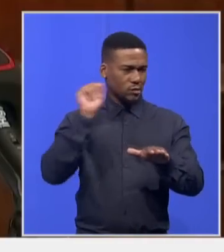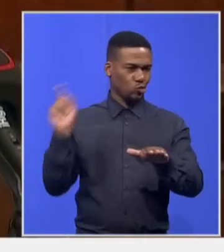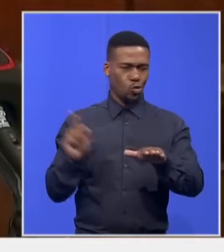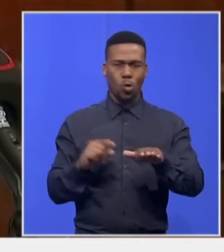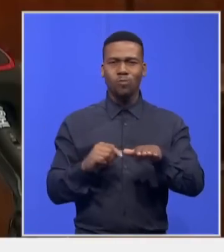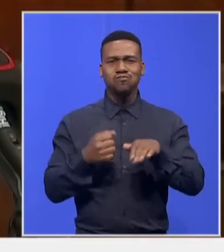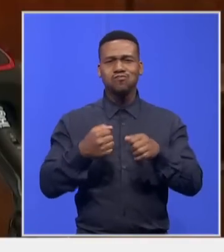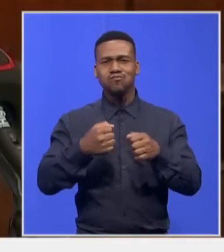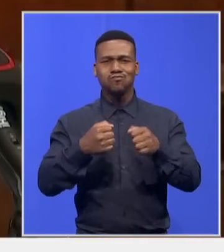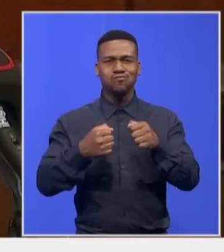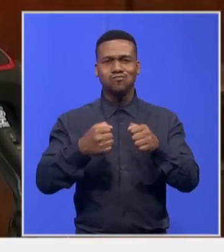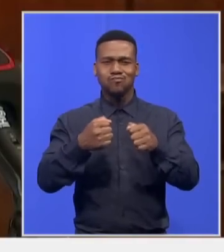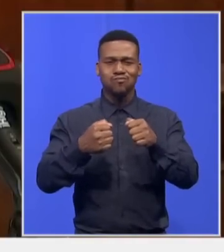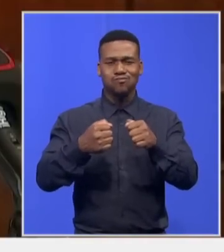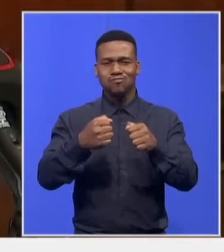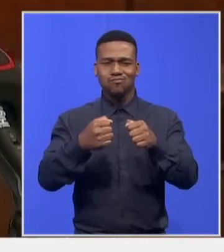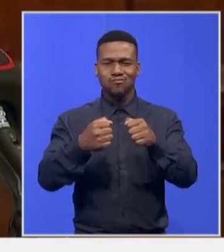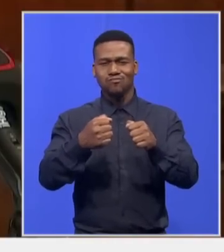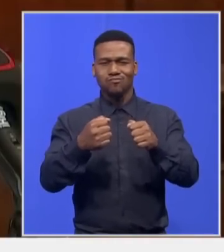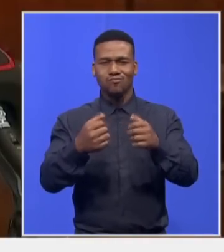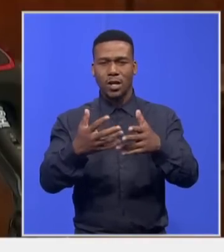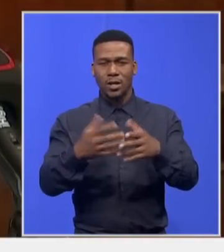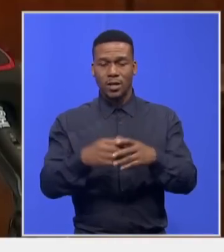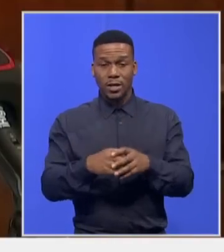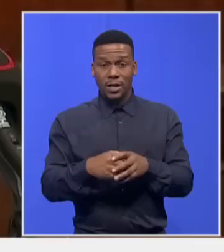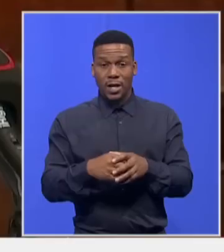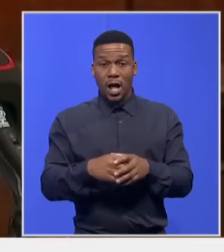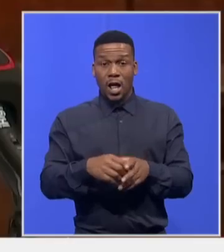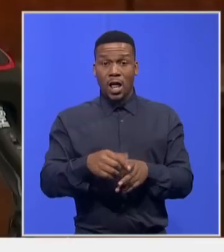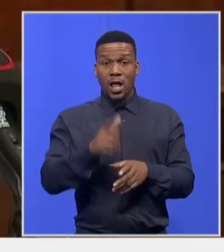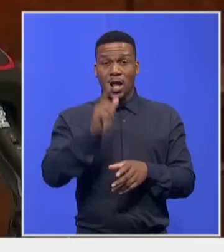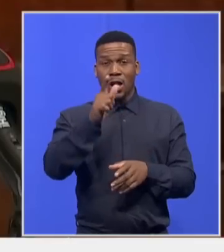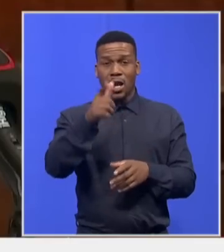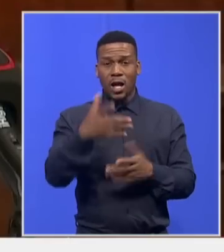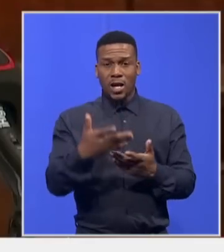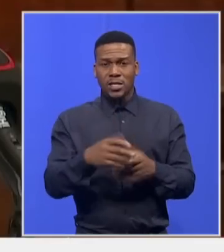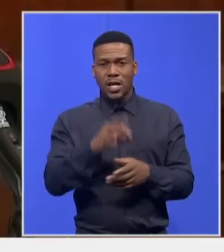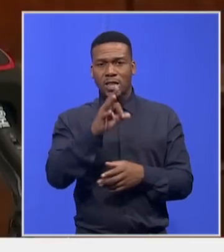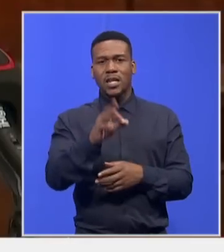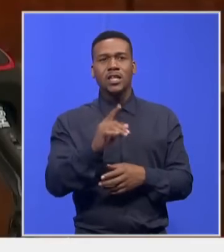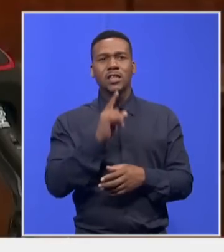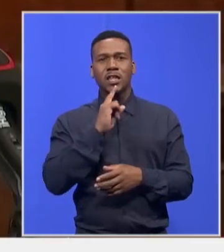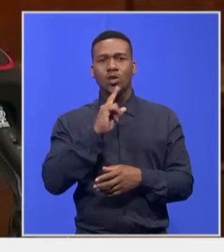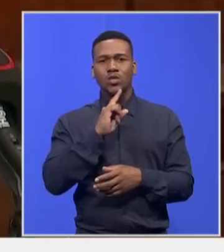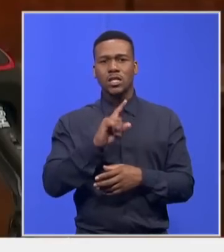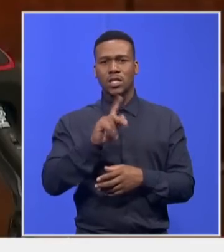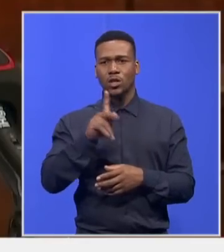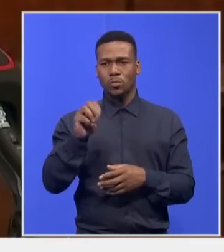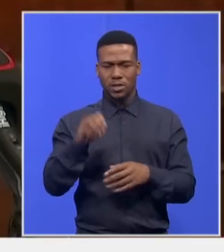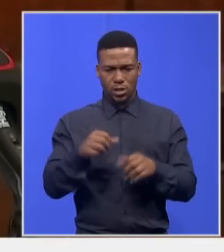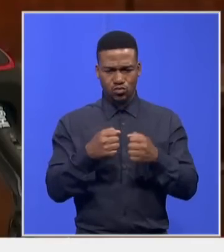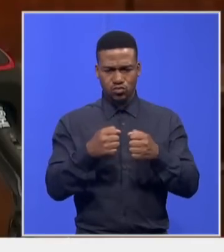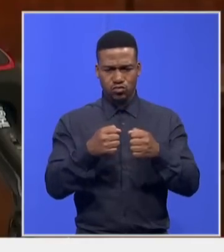in. And I get surprised 23,000 kilometers later, it has broken.